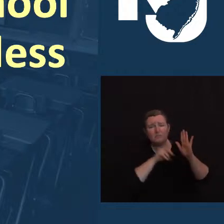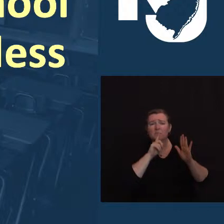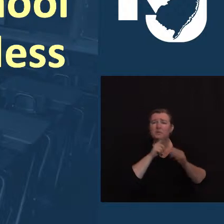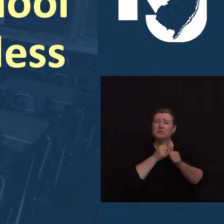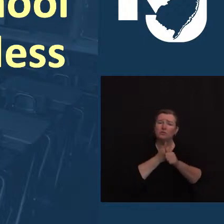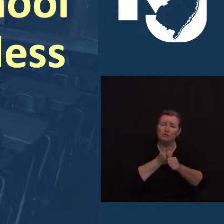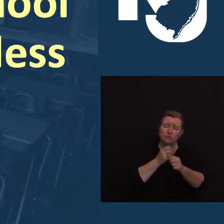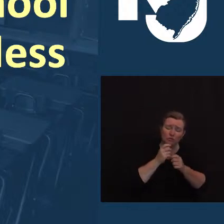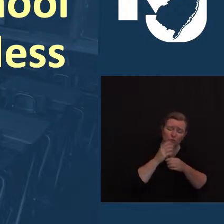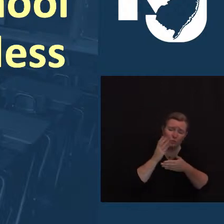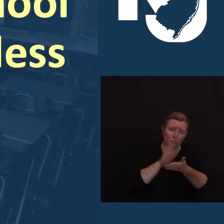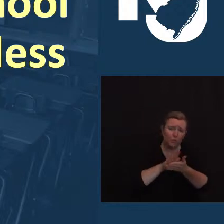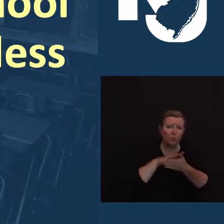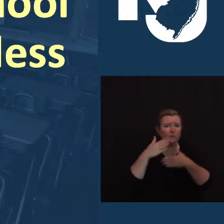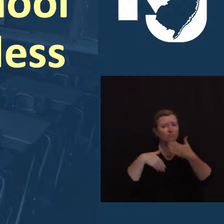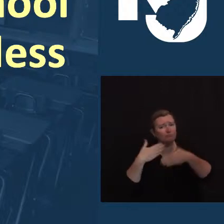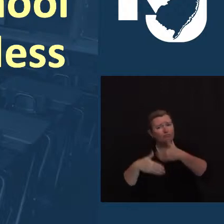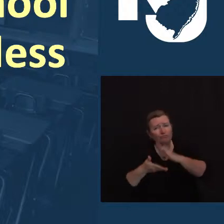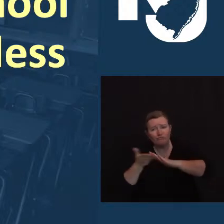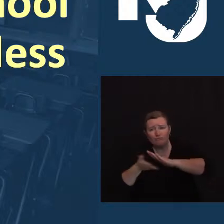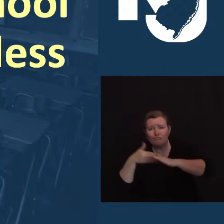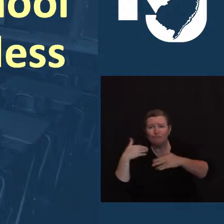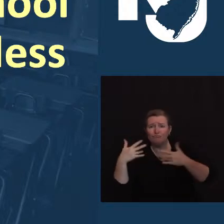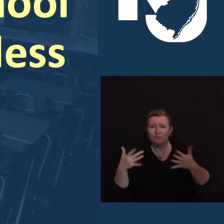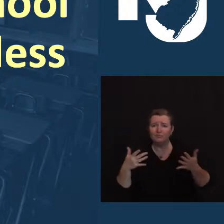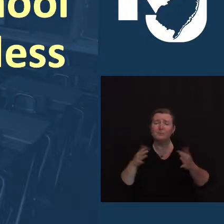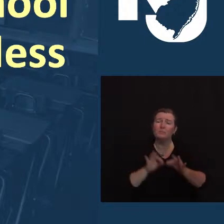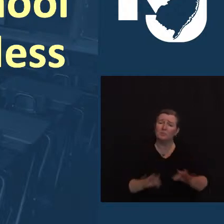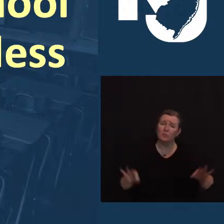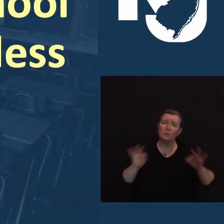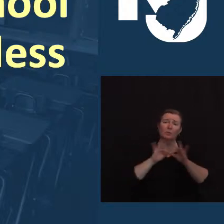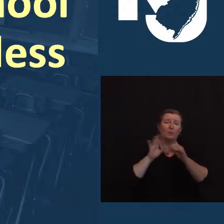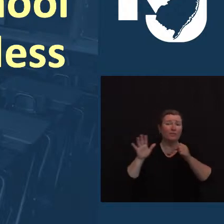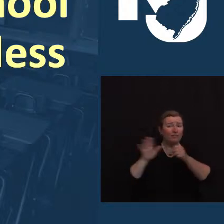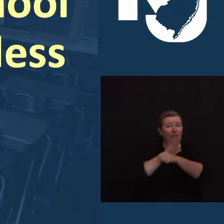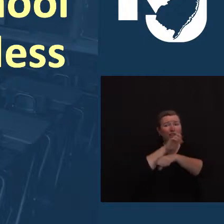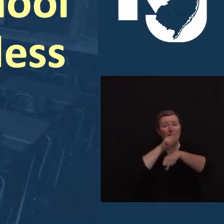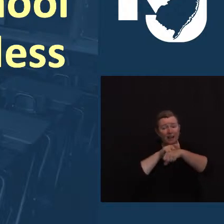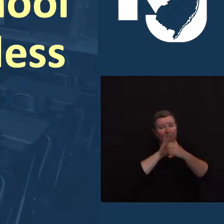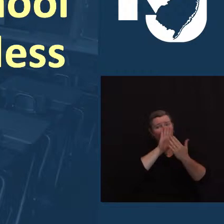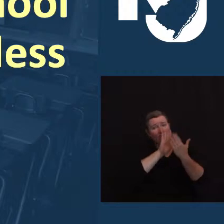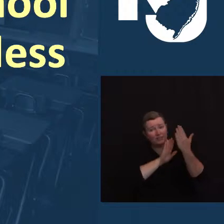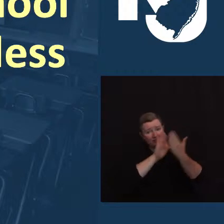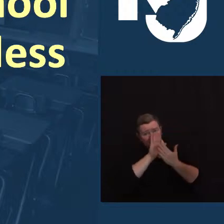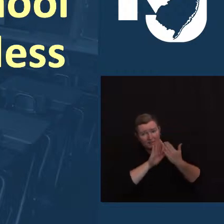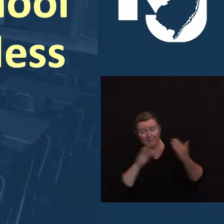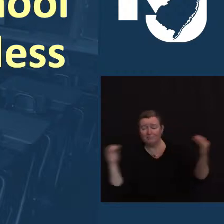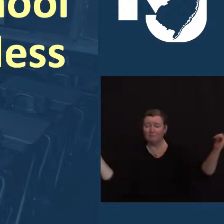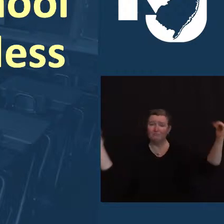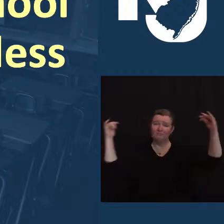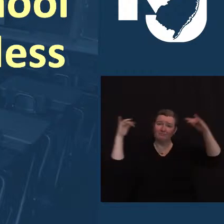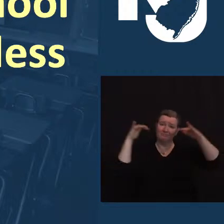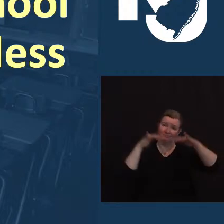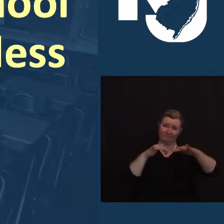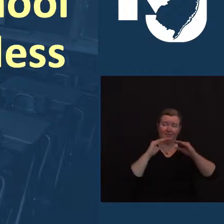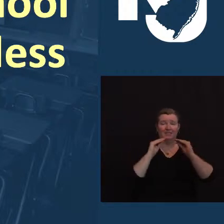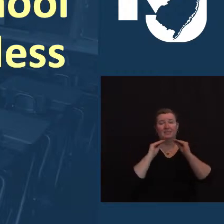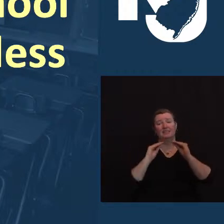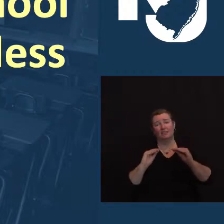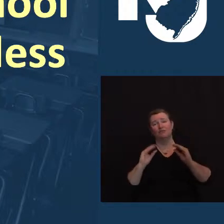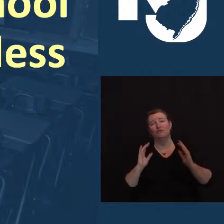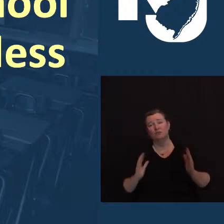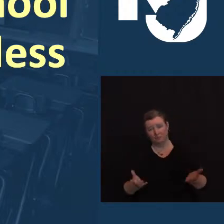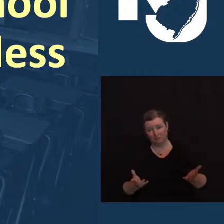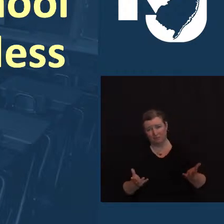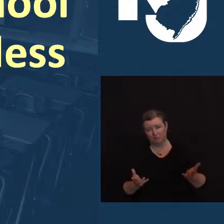regard to providing full-time, in-person instruction and protecting public health, period. Now let's